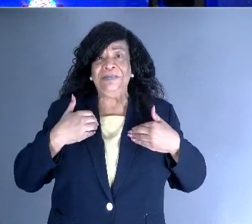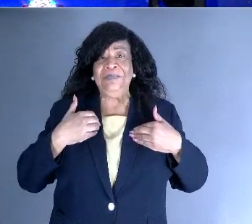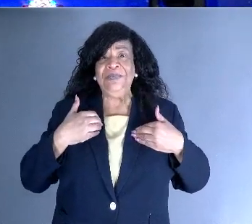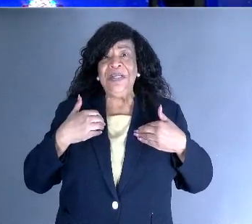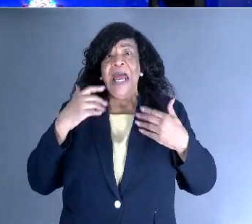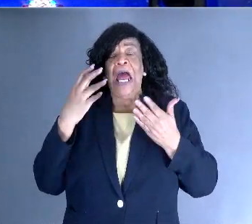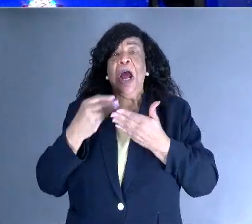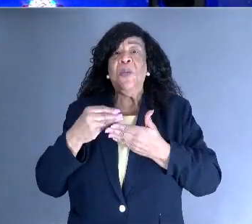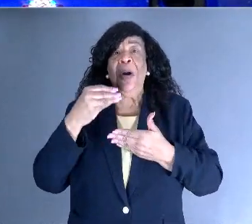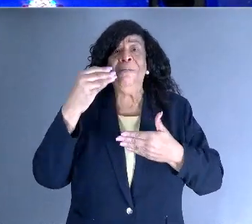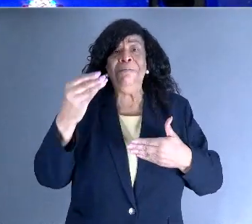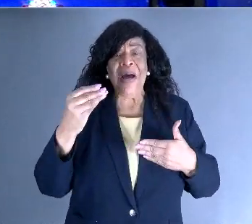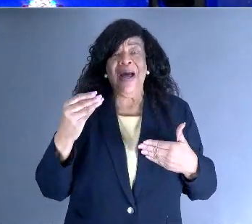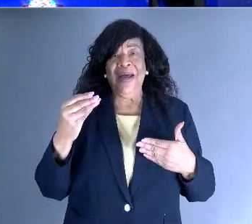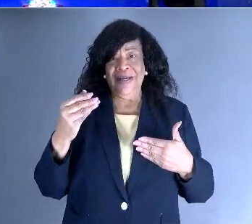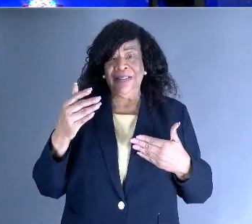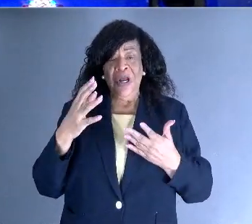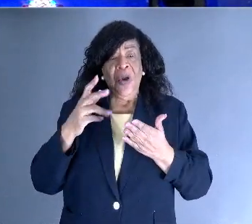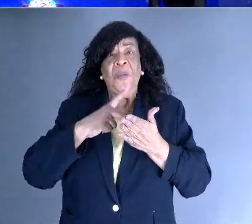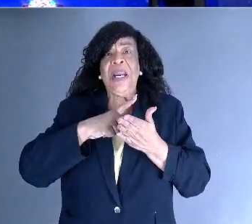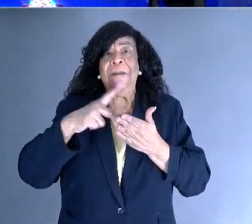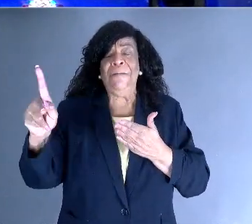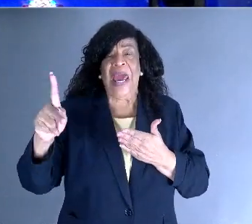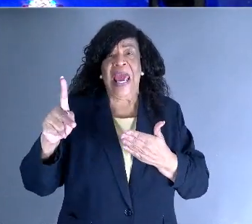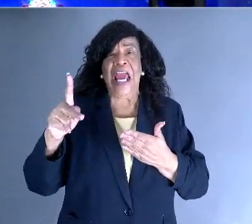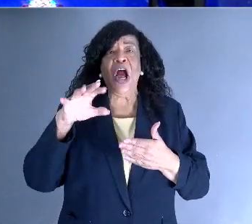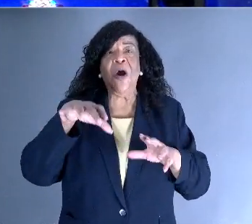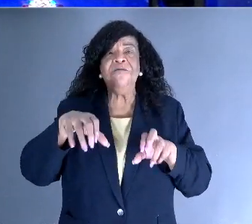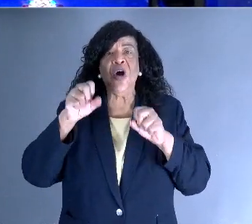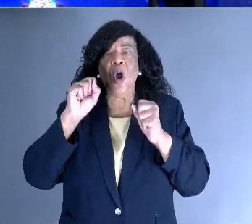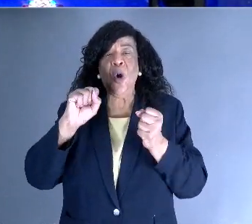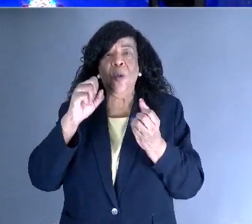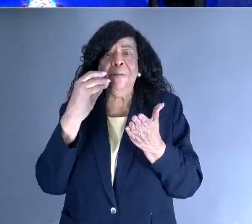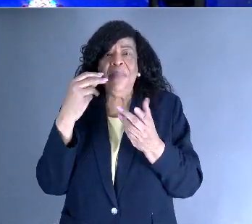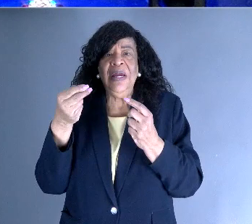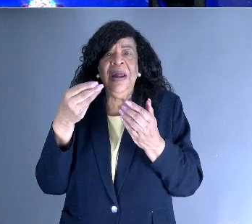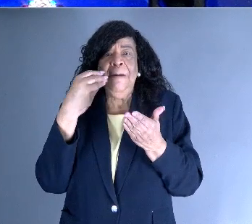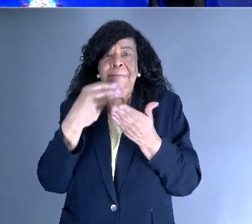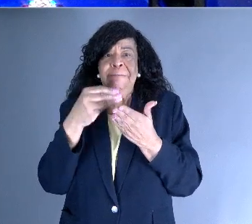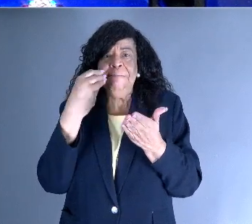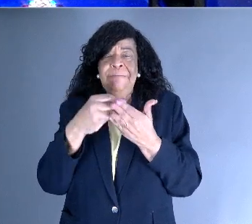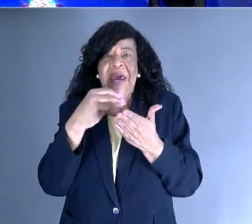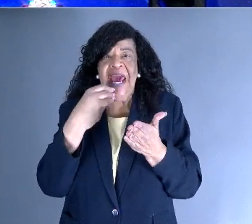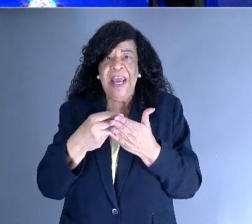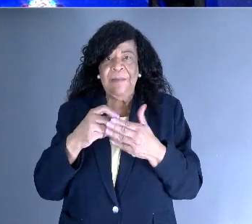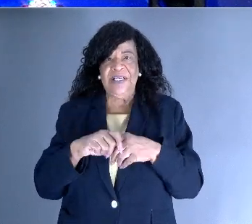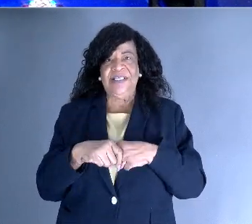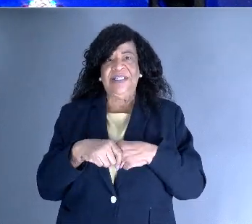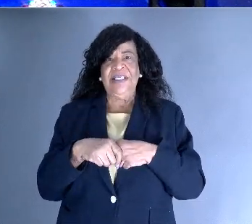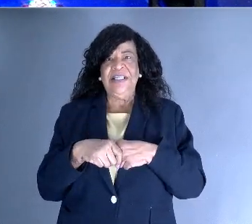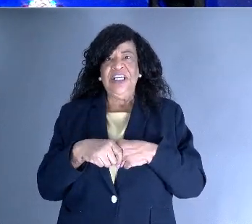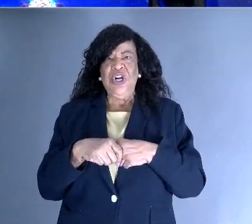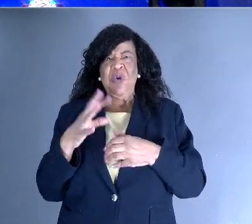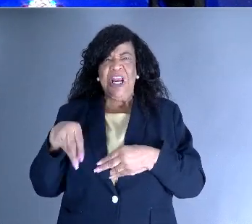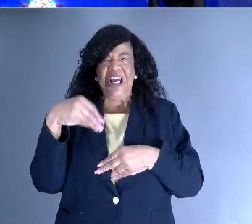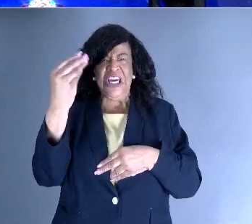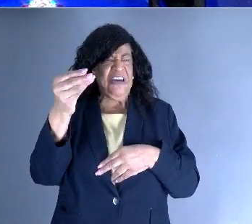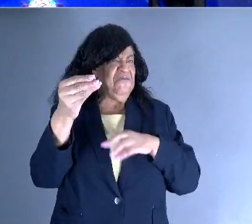buy people's homes we're going to pay off mortgages we are going to do we are going to be extravagant givers